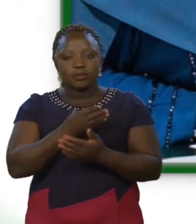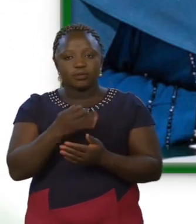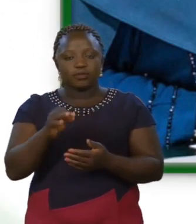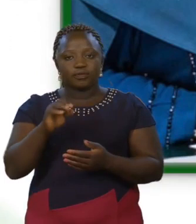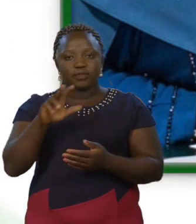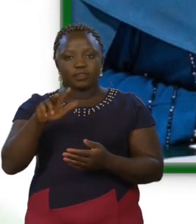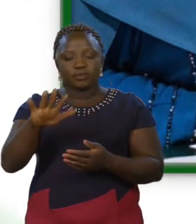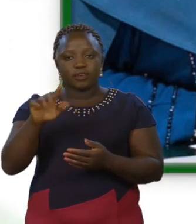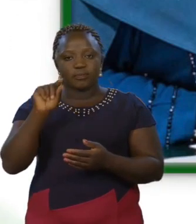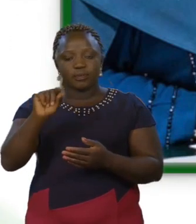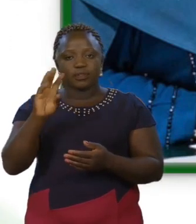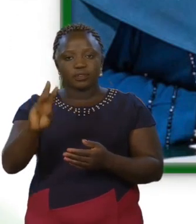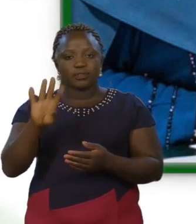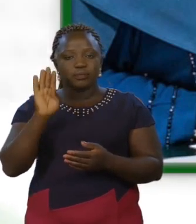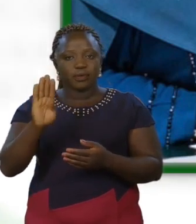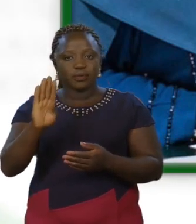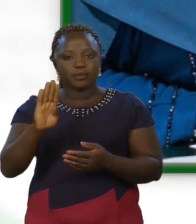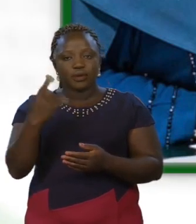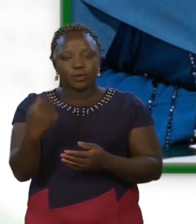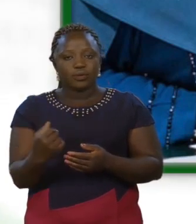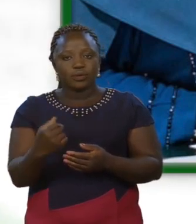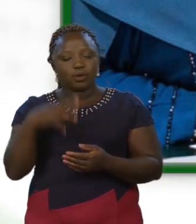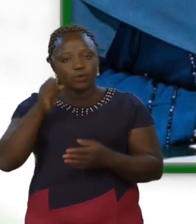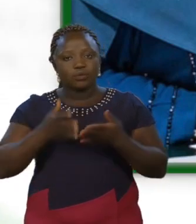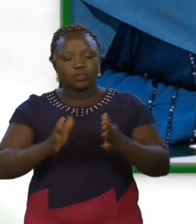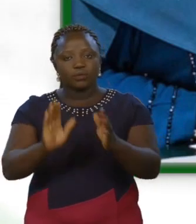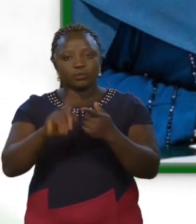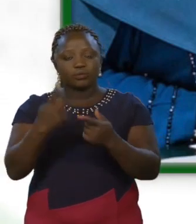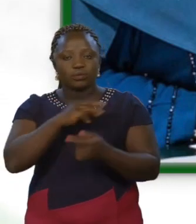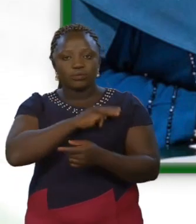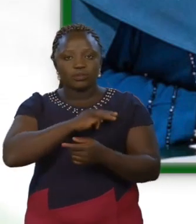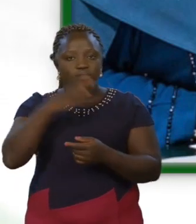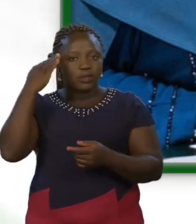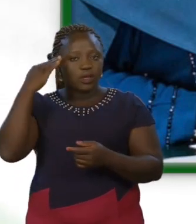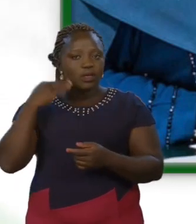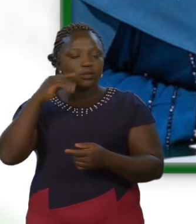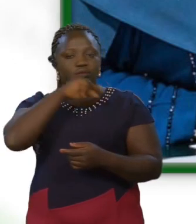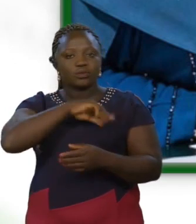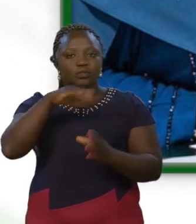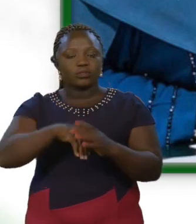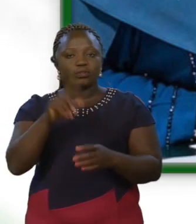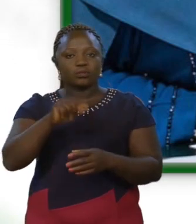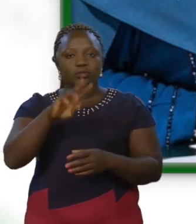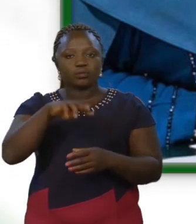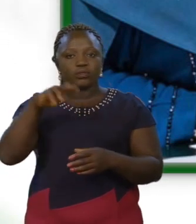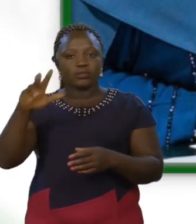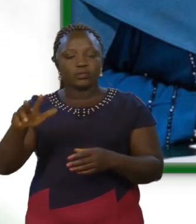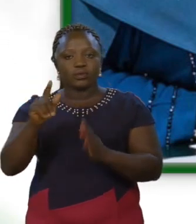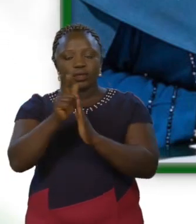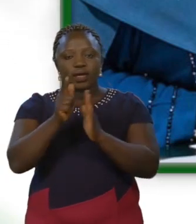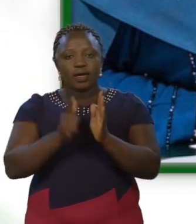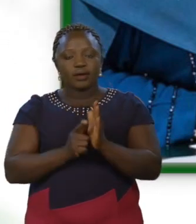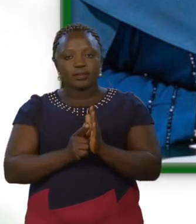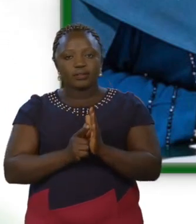about 35.6 billion naira only was allocated to the ministry's headquarters in the 2022